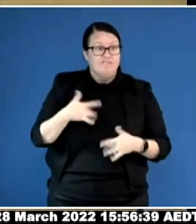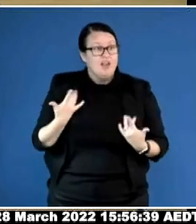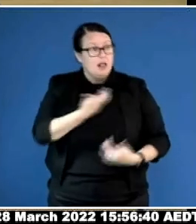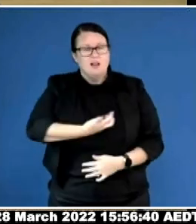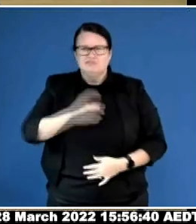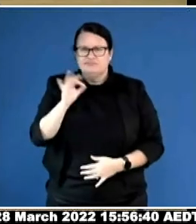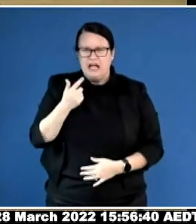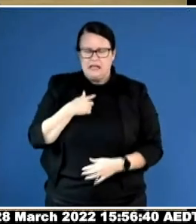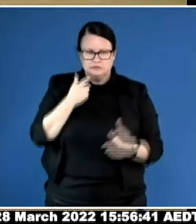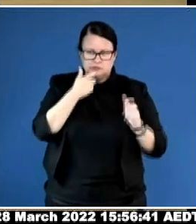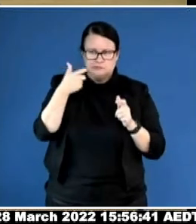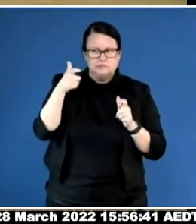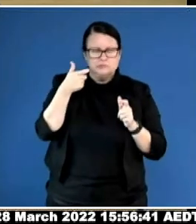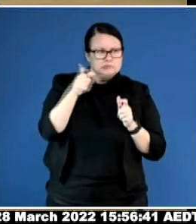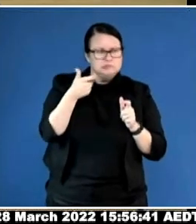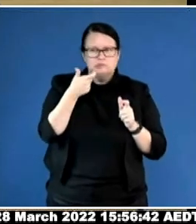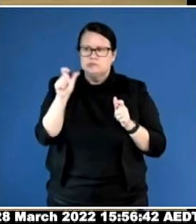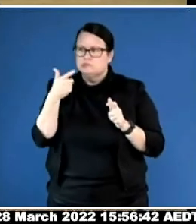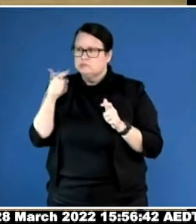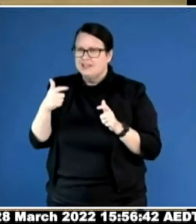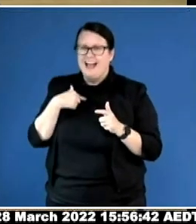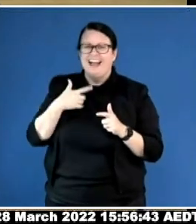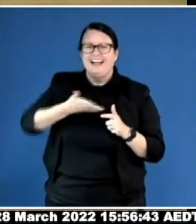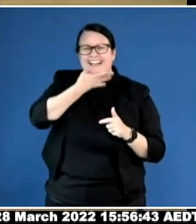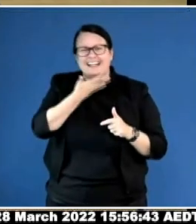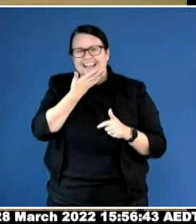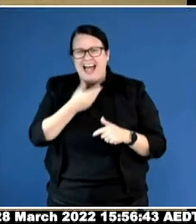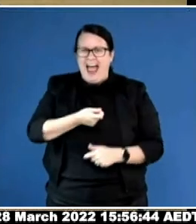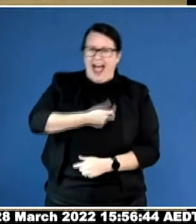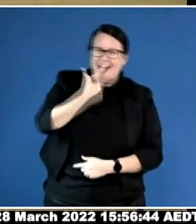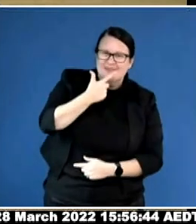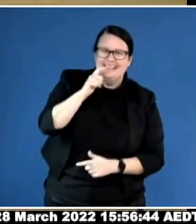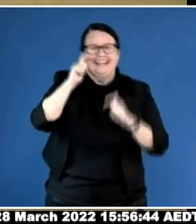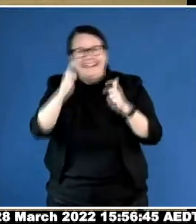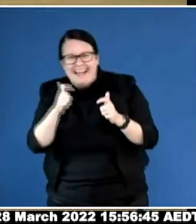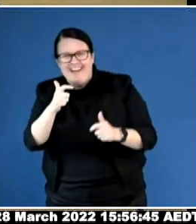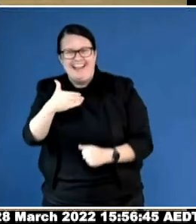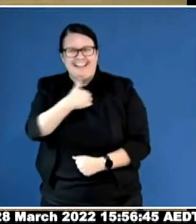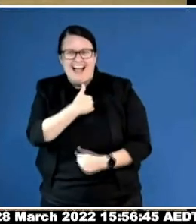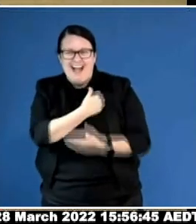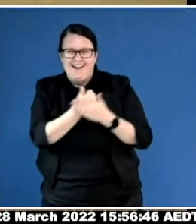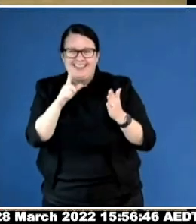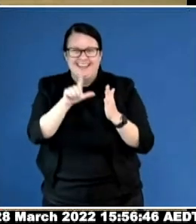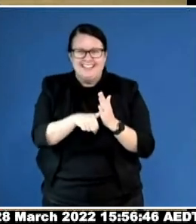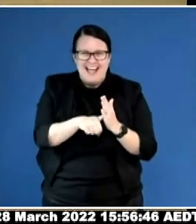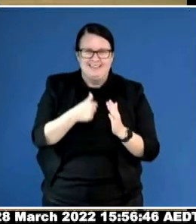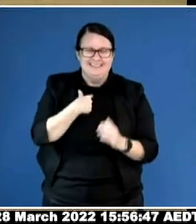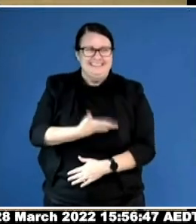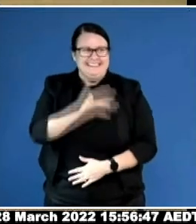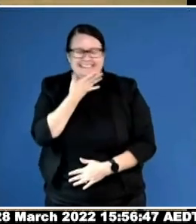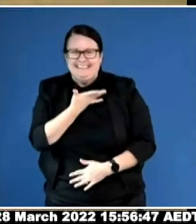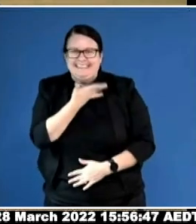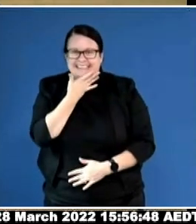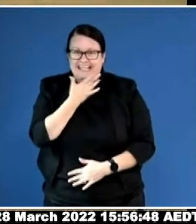support workers and that I have to be happy, caring, and kind all the time. I have to be on guard, as there are so